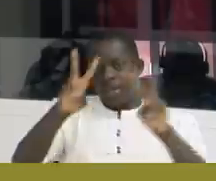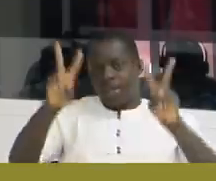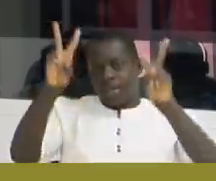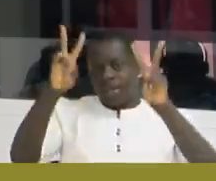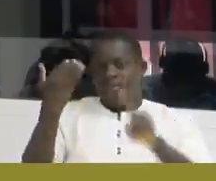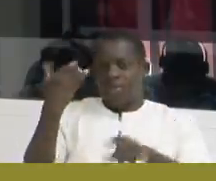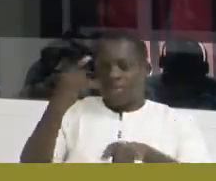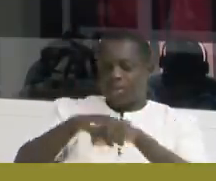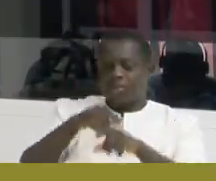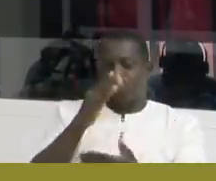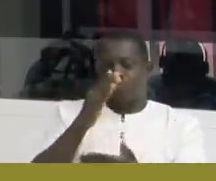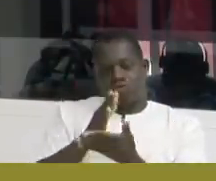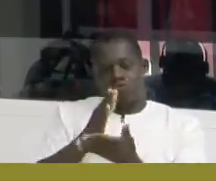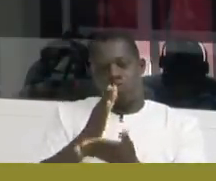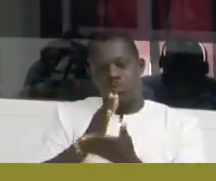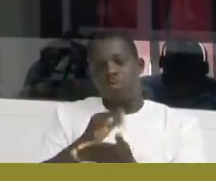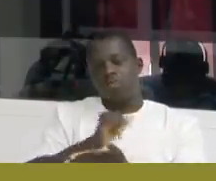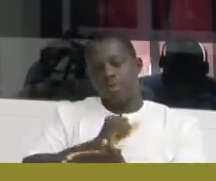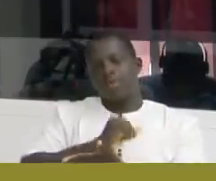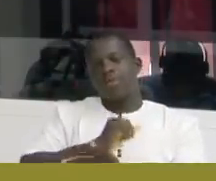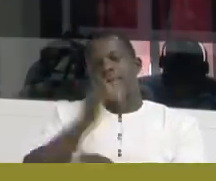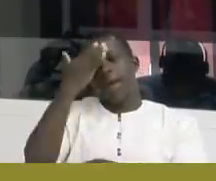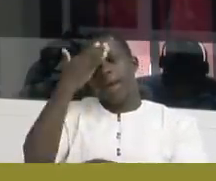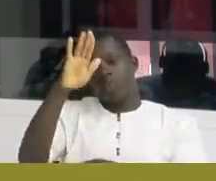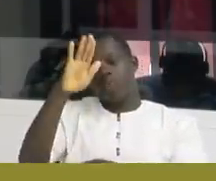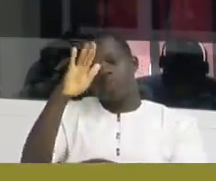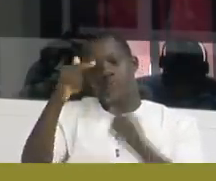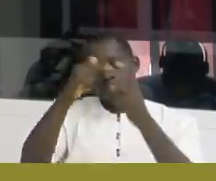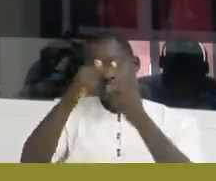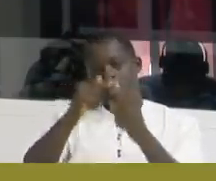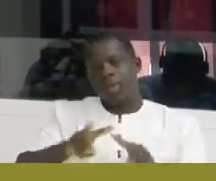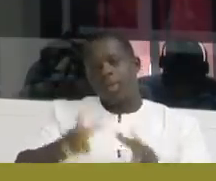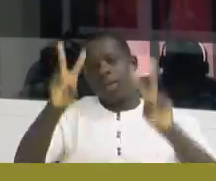truly his attitude towards Jammeh